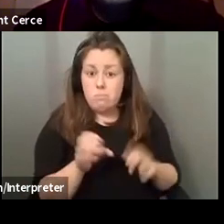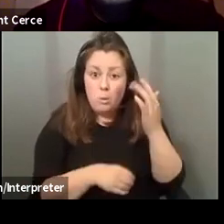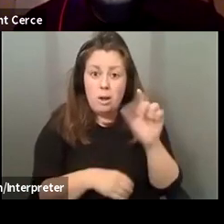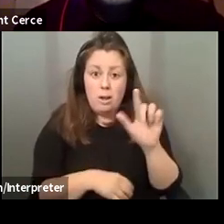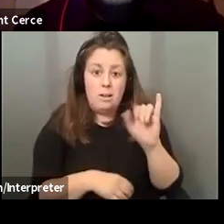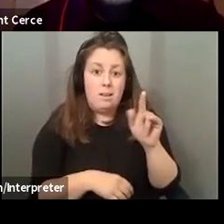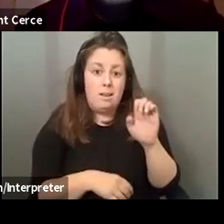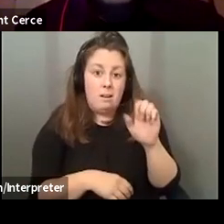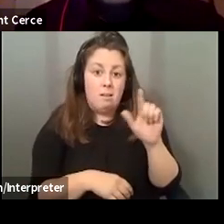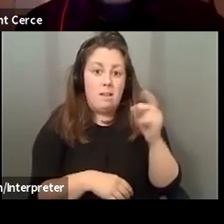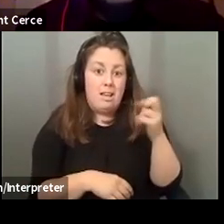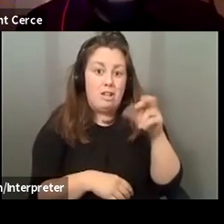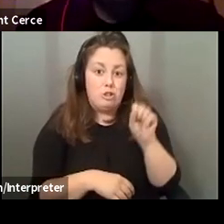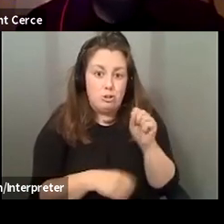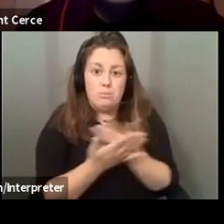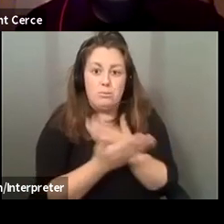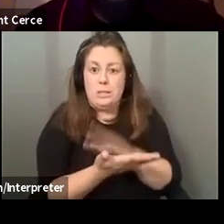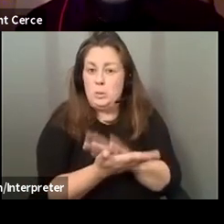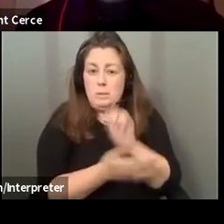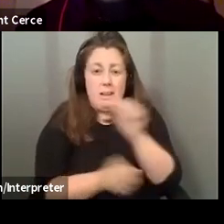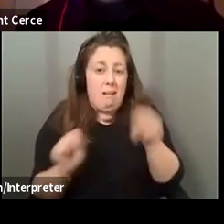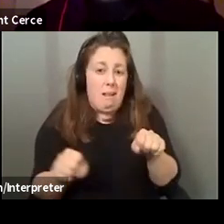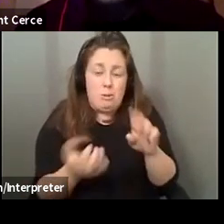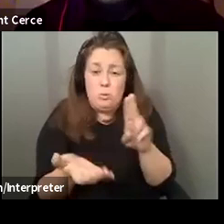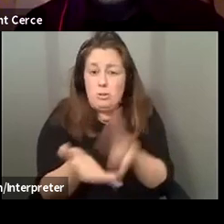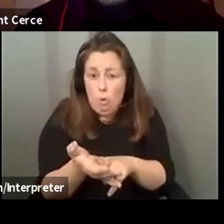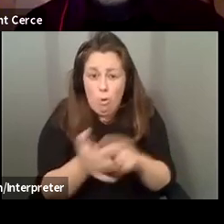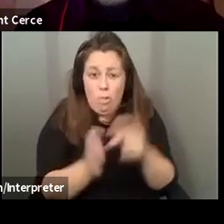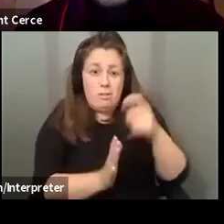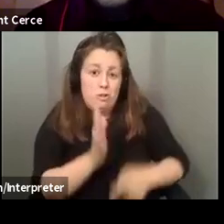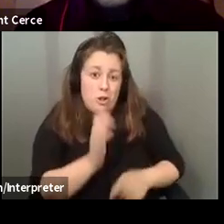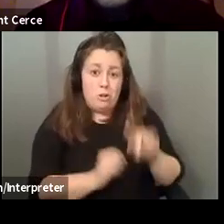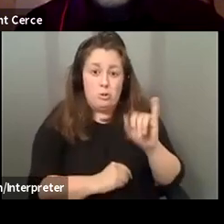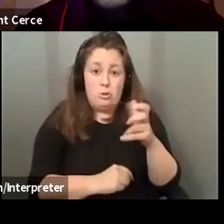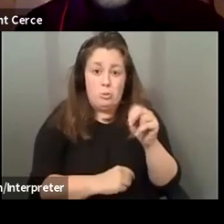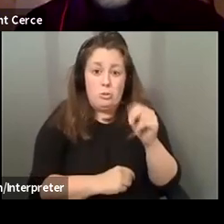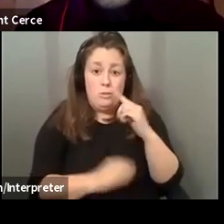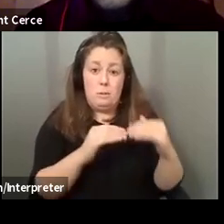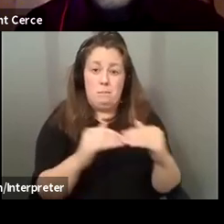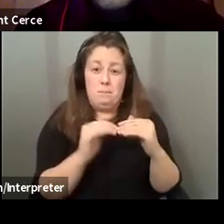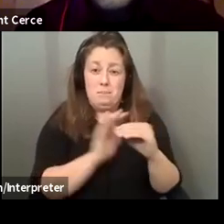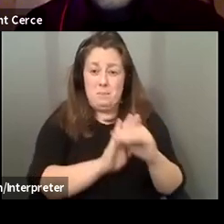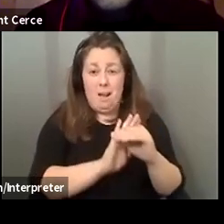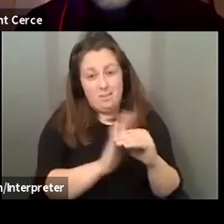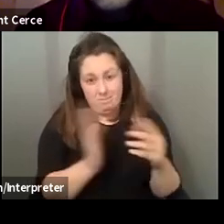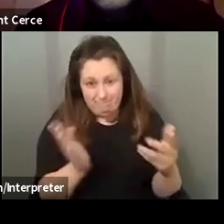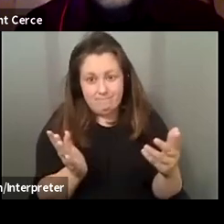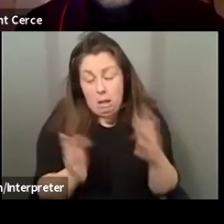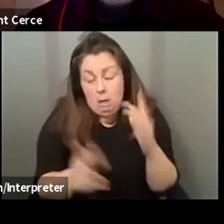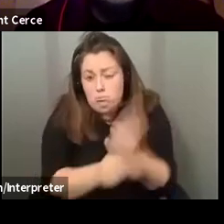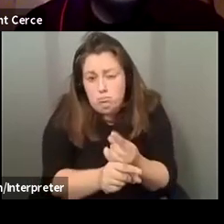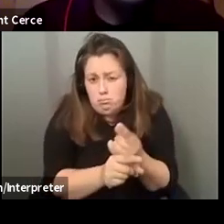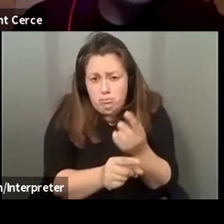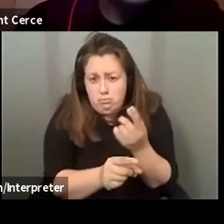because we were not able to enroll and charge people tuition who are peer models. So, and rightfully so. I